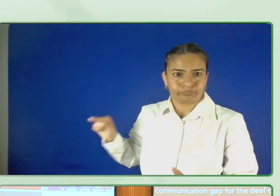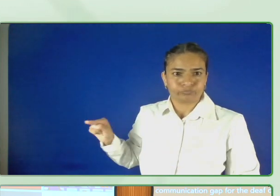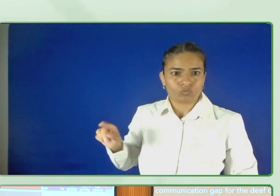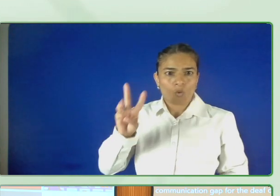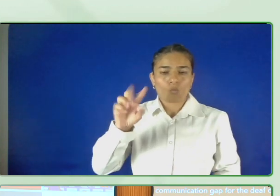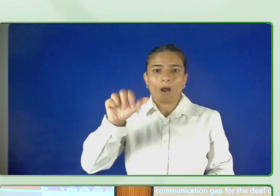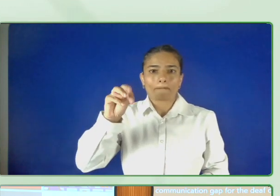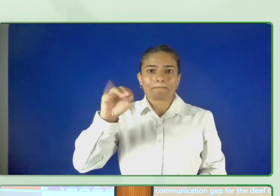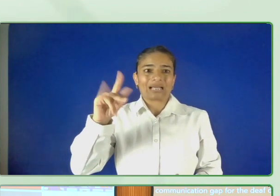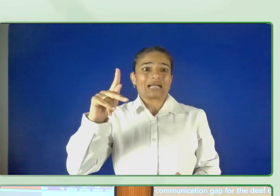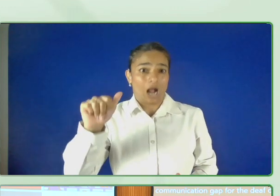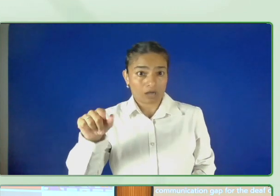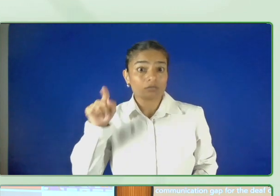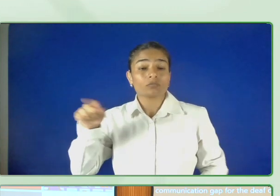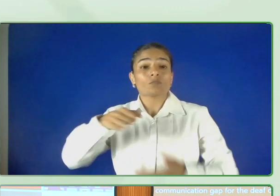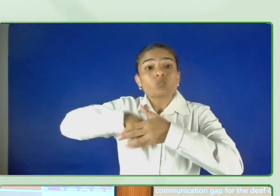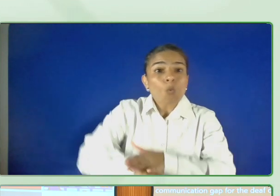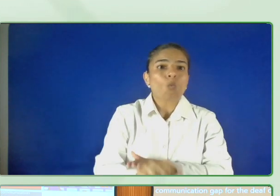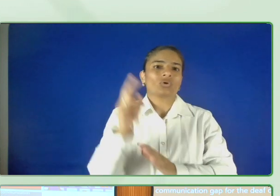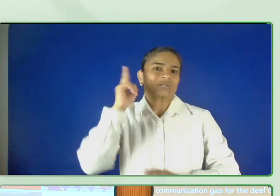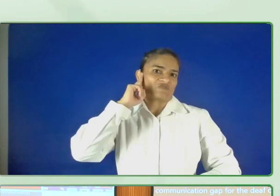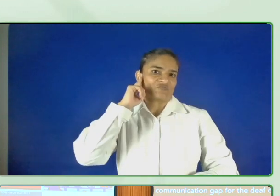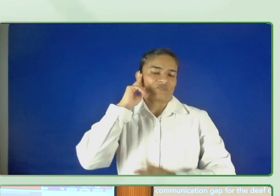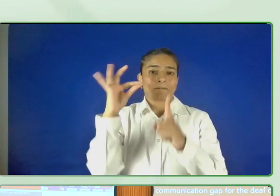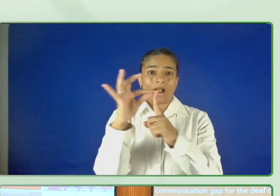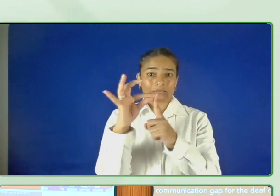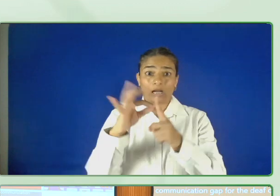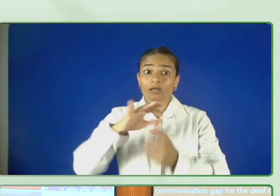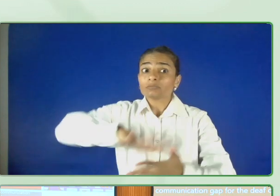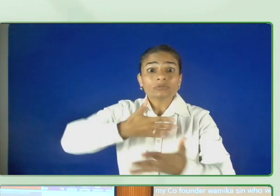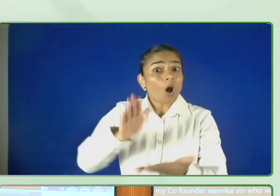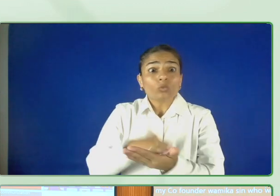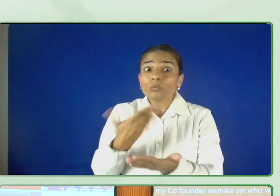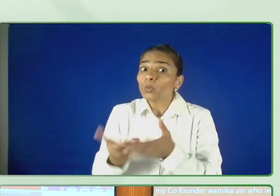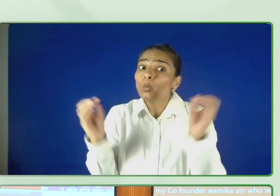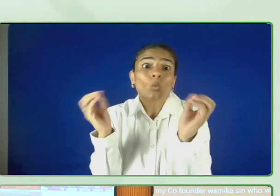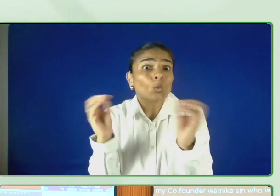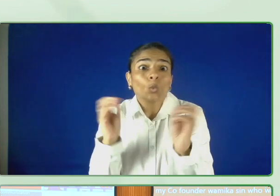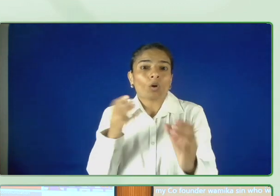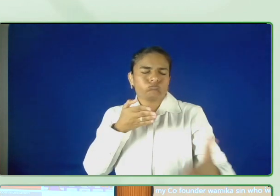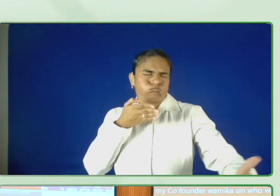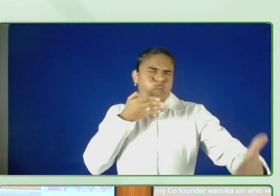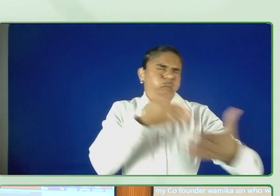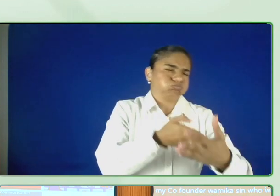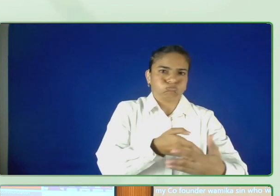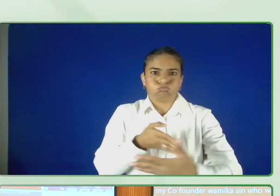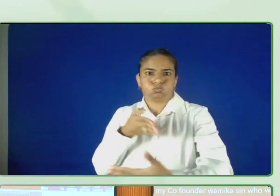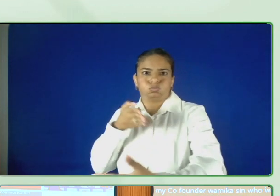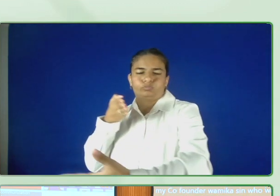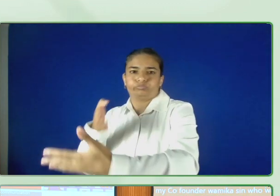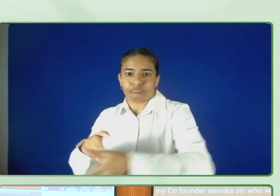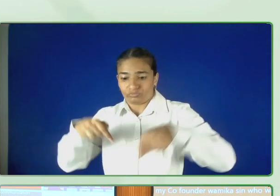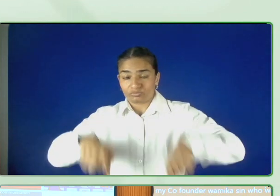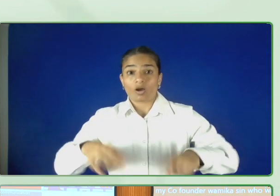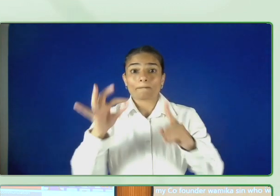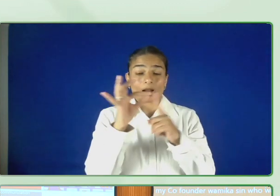sign language interpreter facilities, and he faced humongous barriers in Pakistan. But his